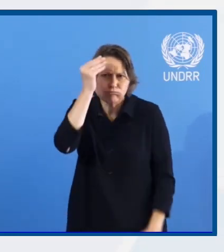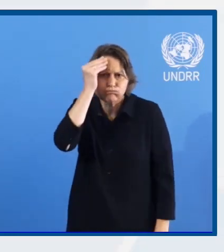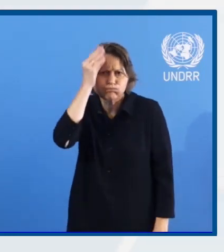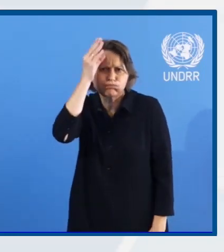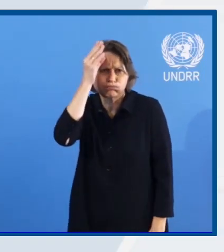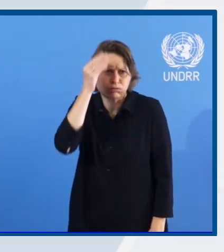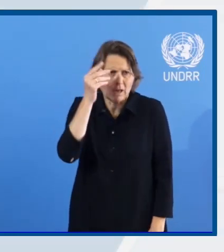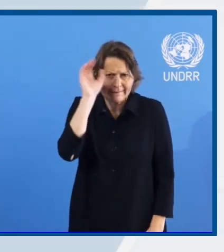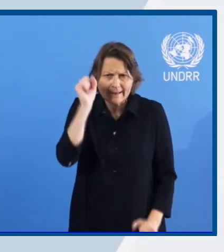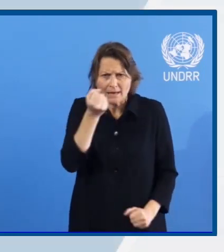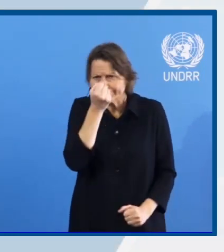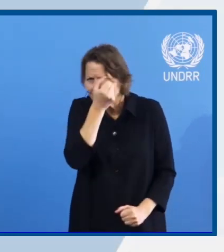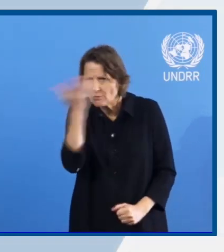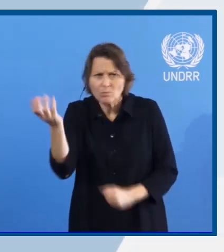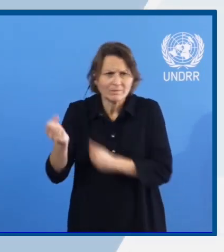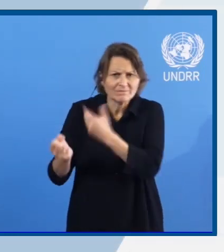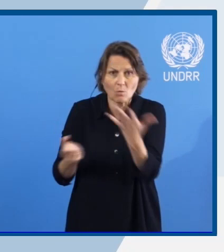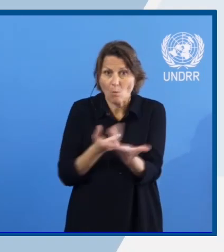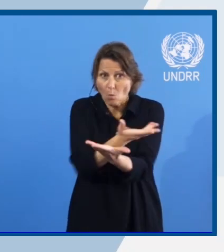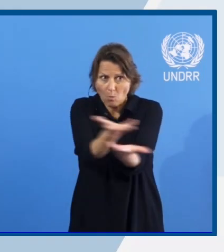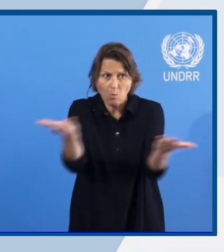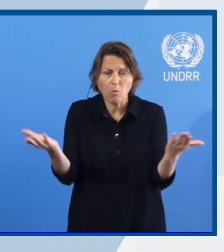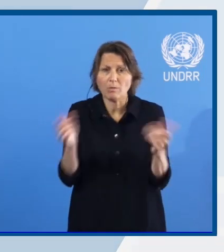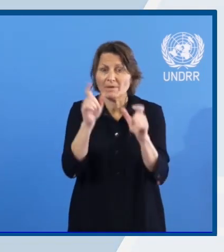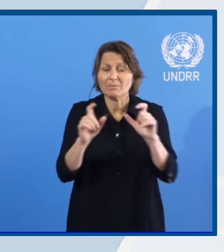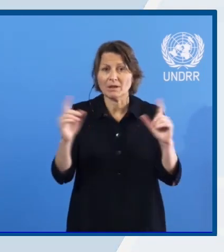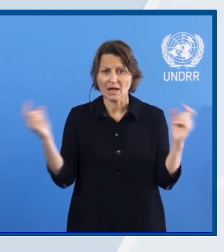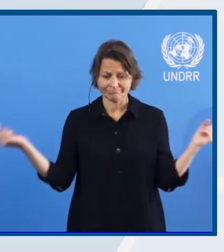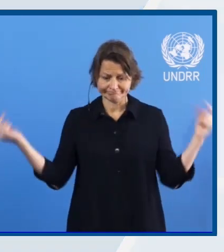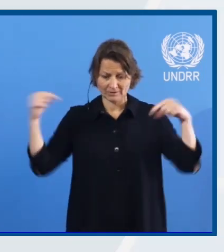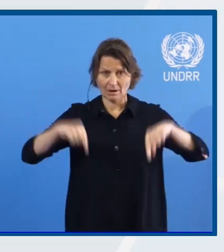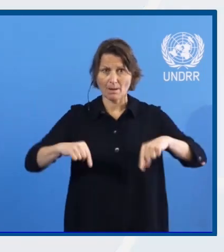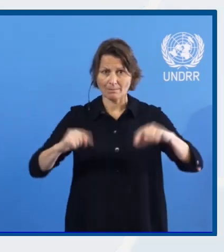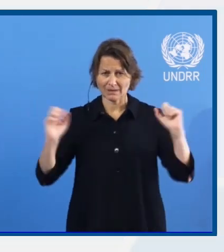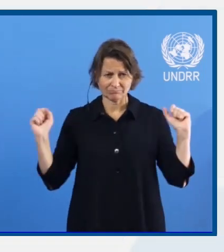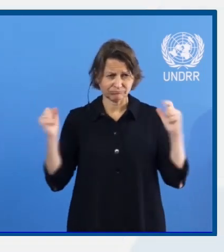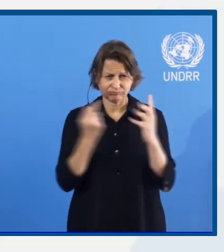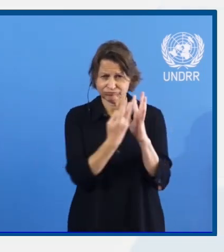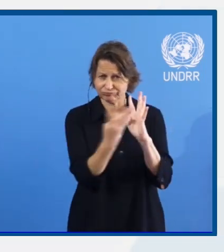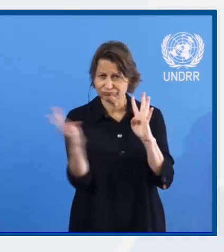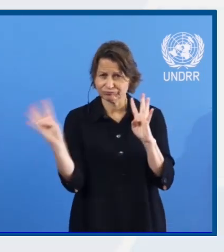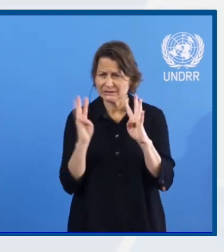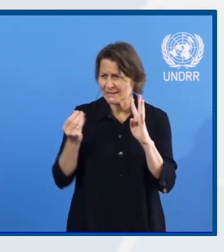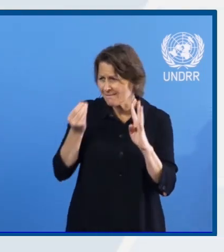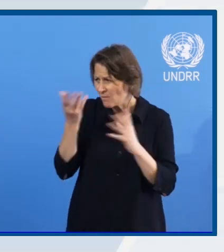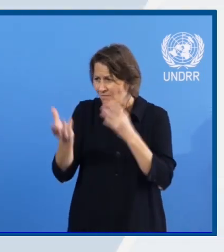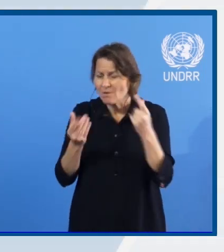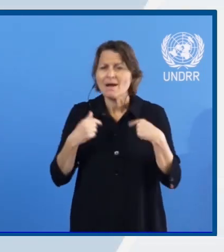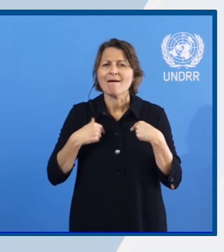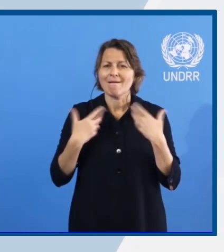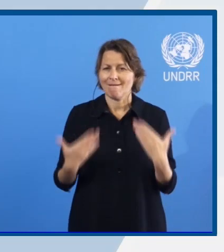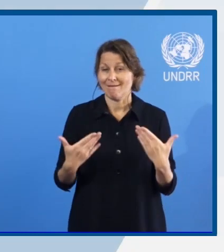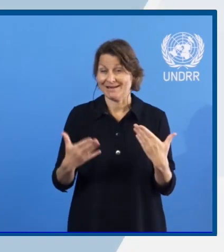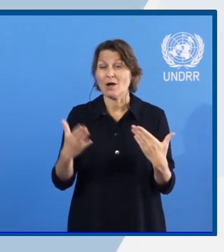the regulatory and the financial tools that you have developed to become better at living with the